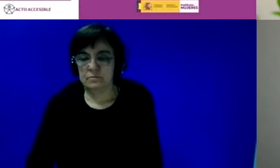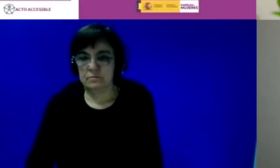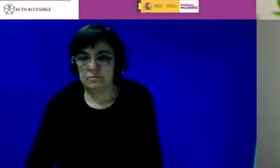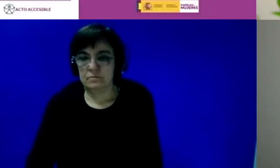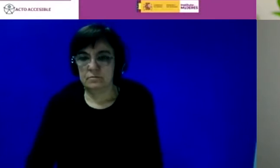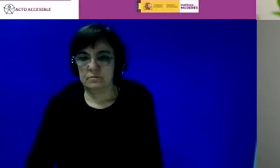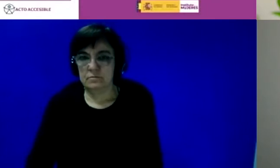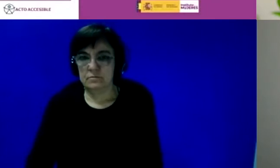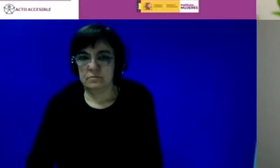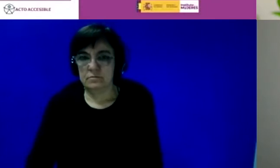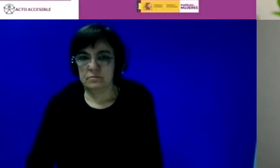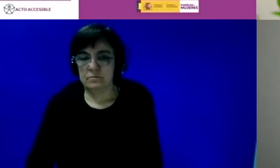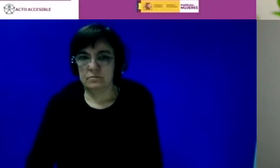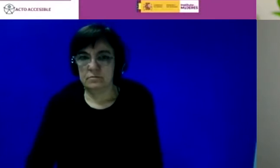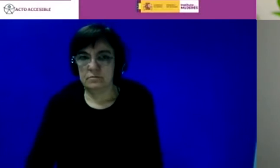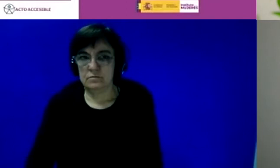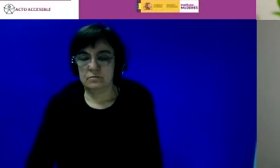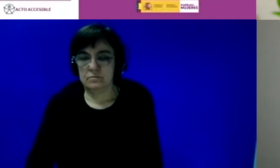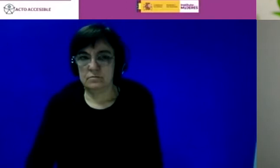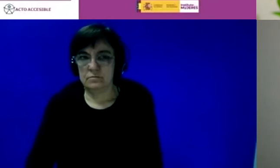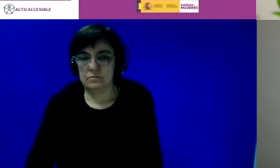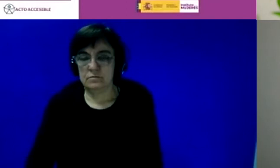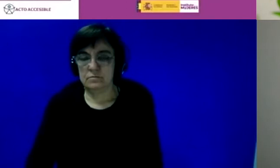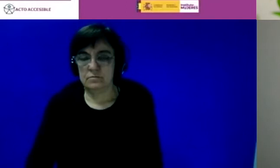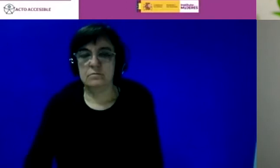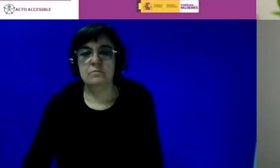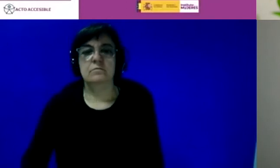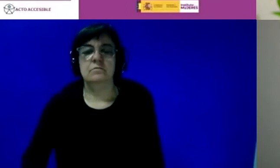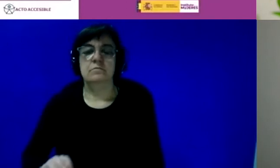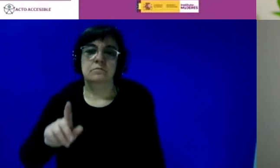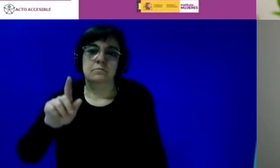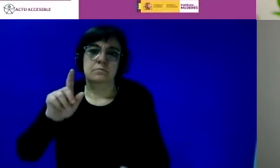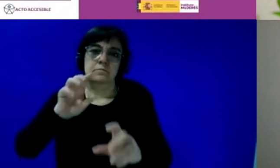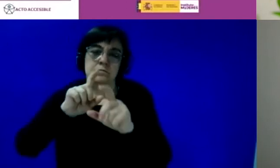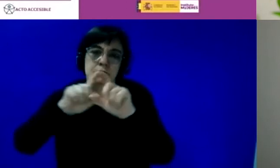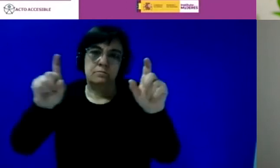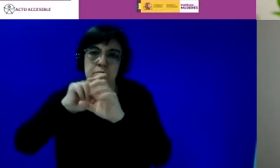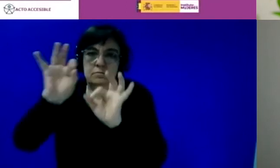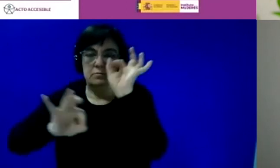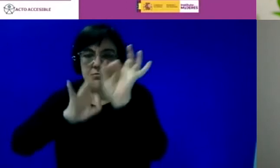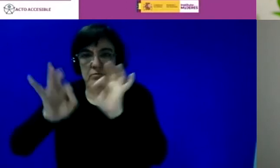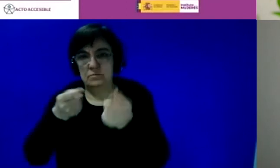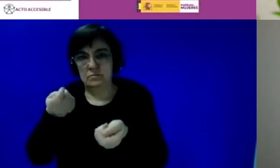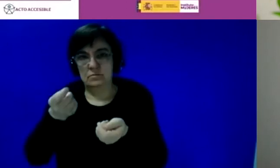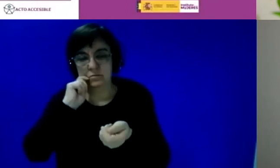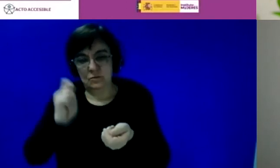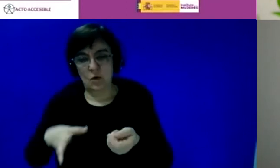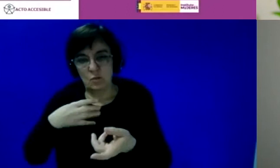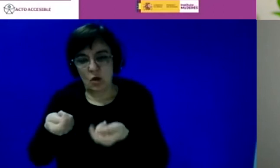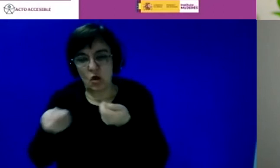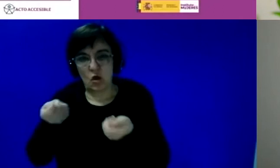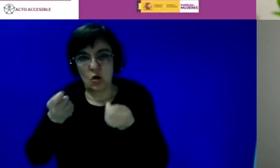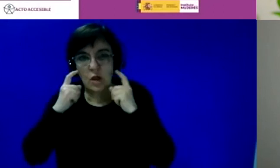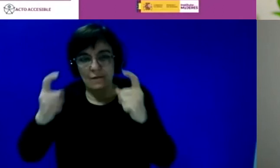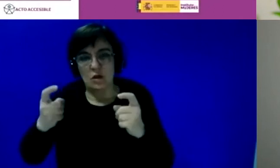Women's organizations in your countries can coordinate their efforts with disability organizations in your countries. They are very